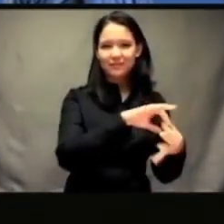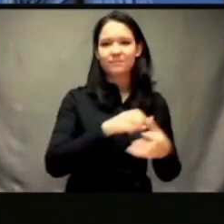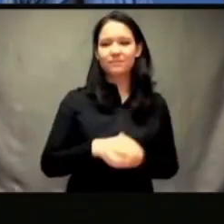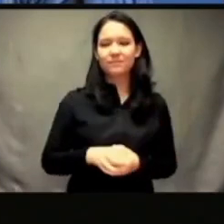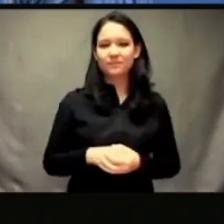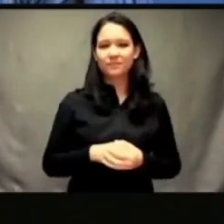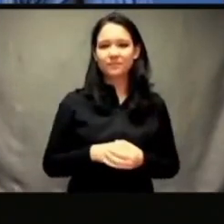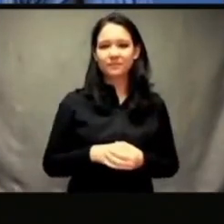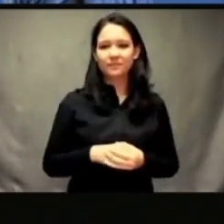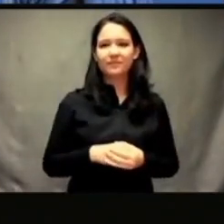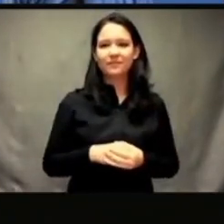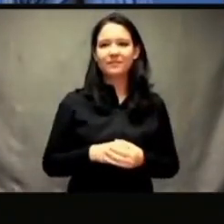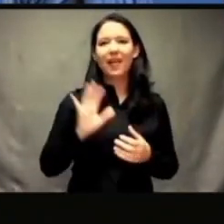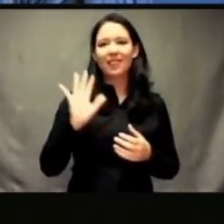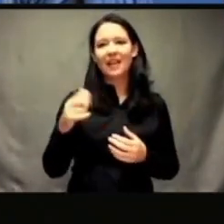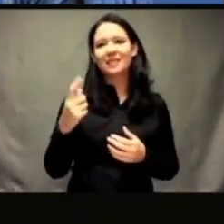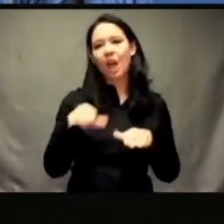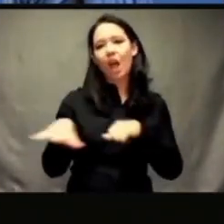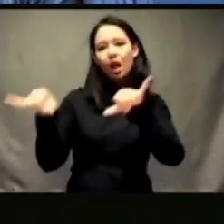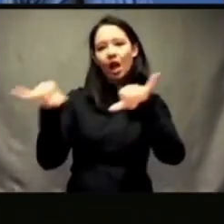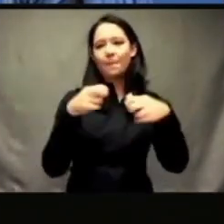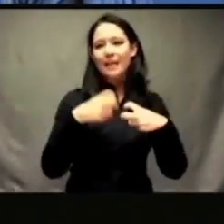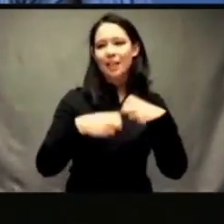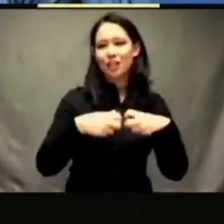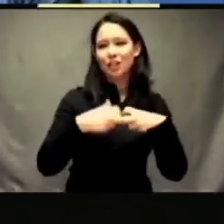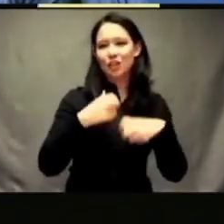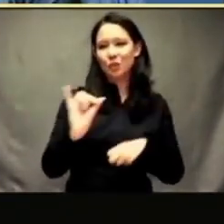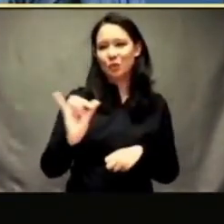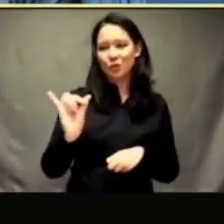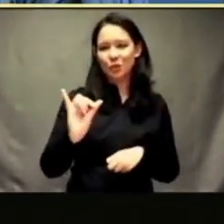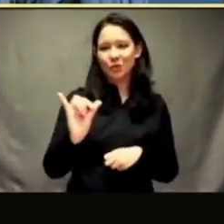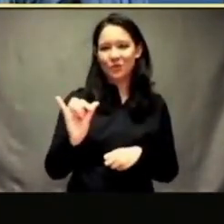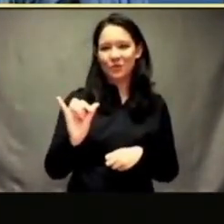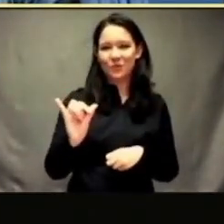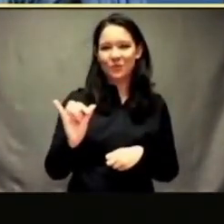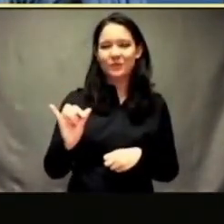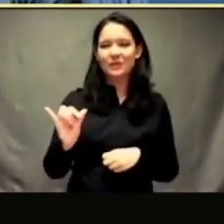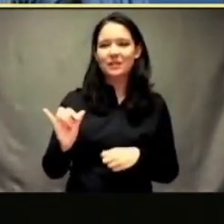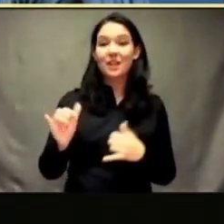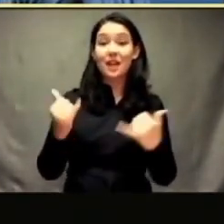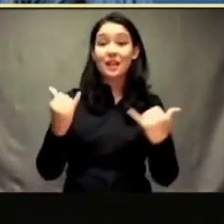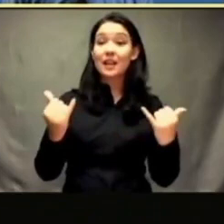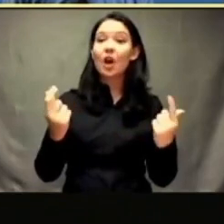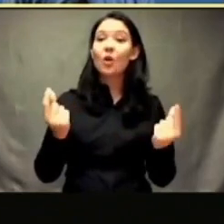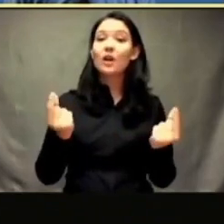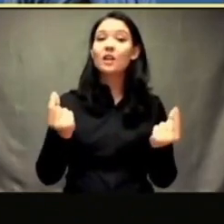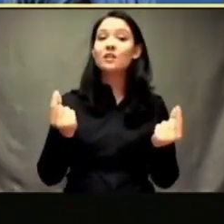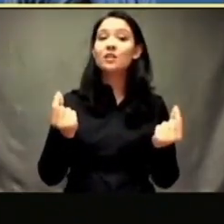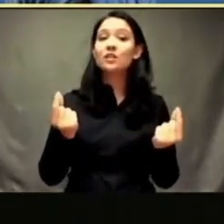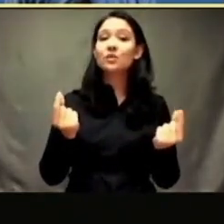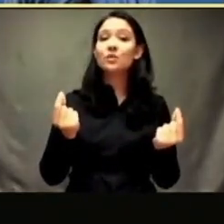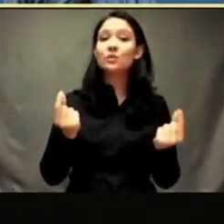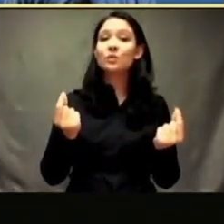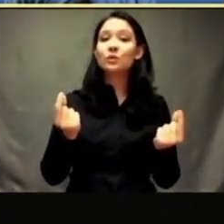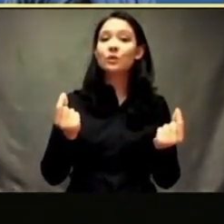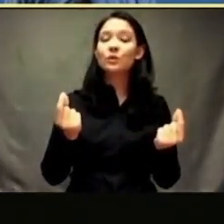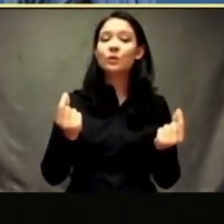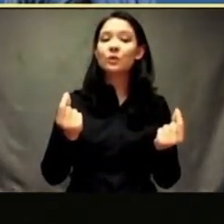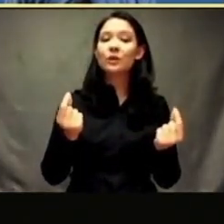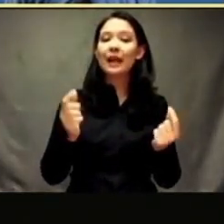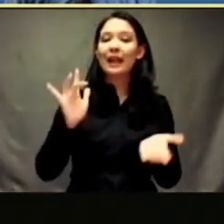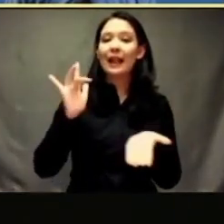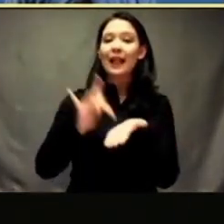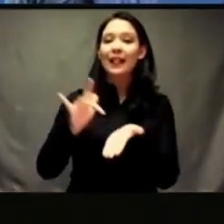project. That's a common issue too that you have to Okay, check every so time. what is this supposed to do? I'm gonna click on